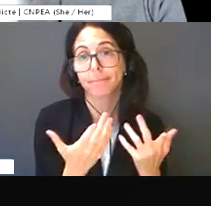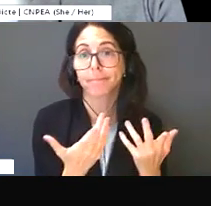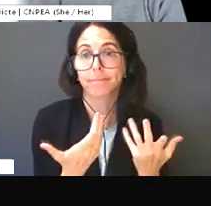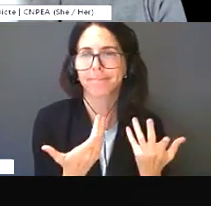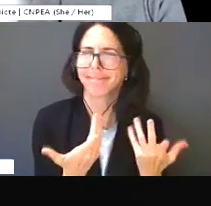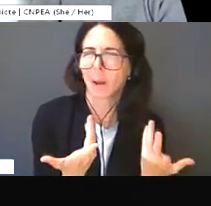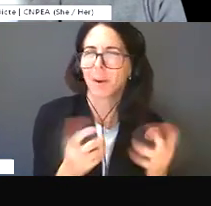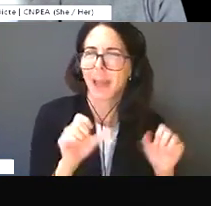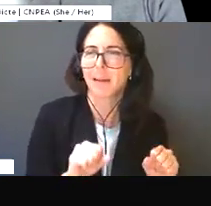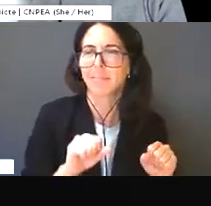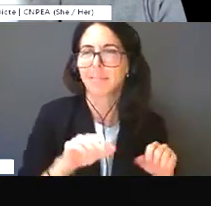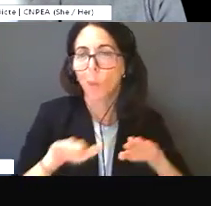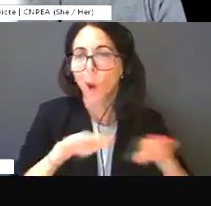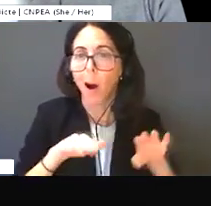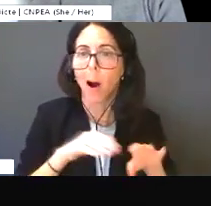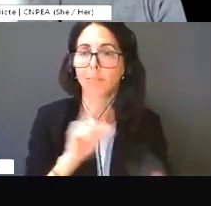mobility and cognitive